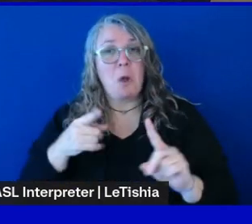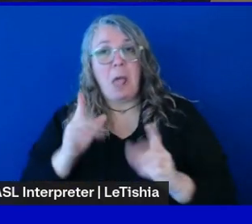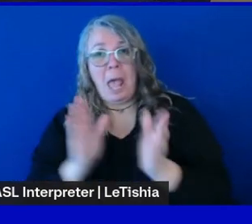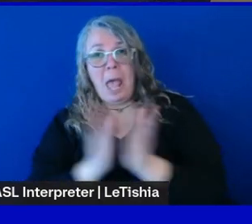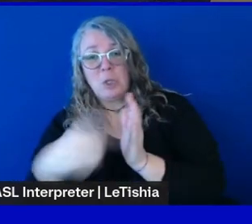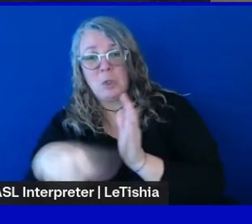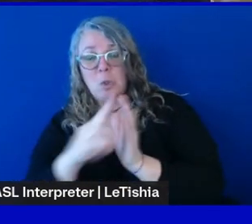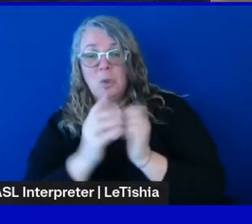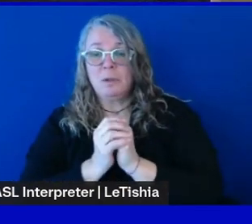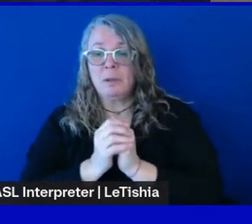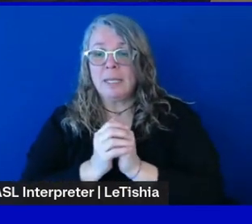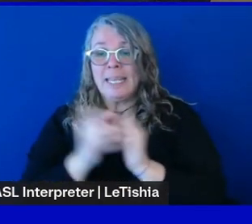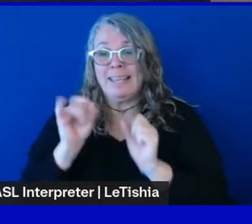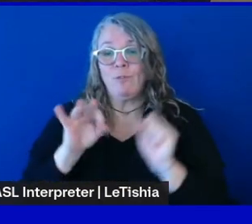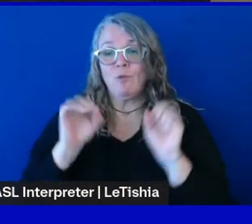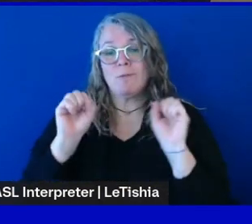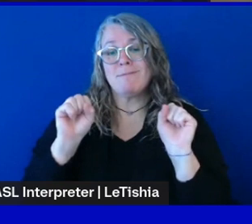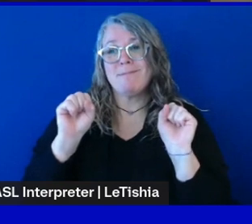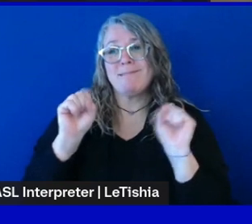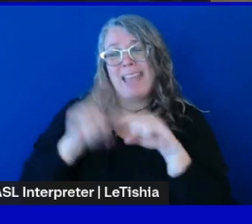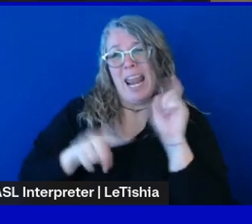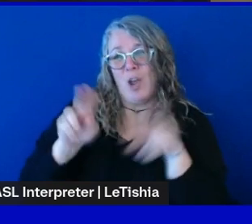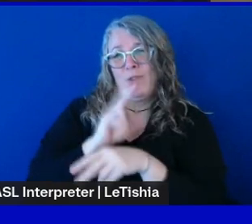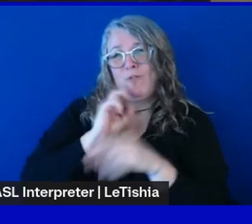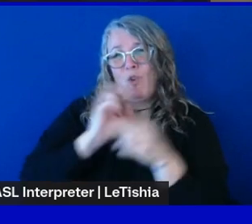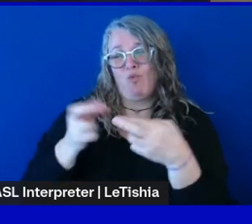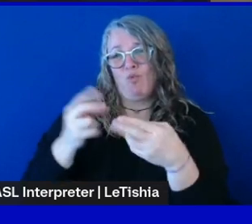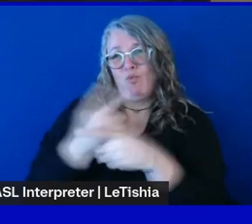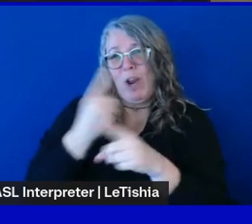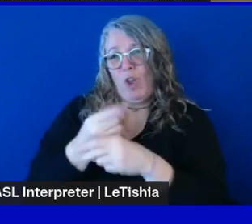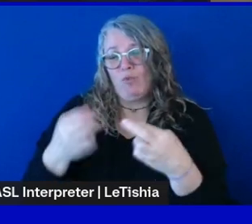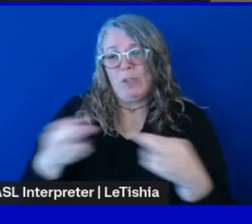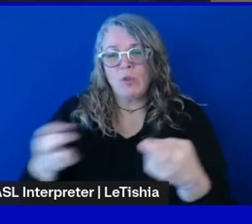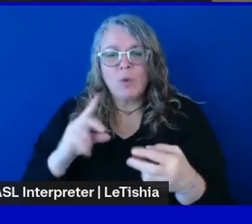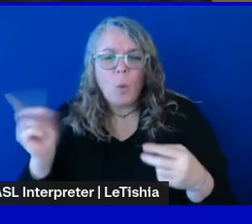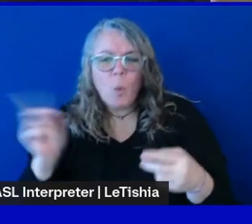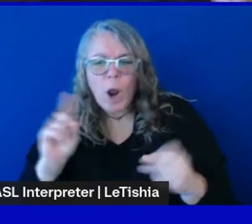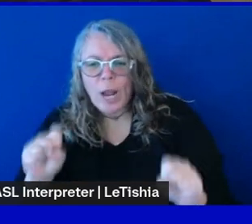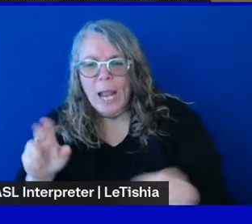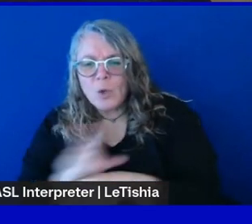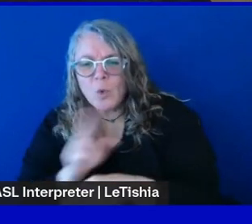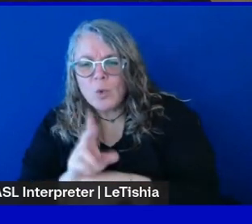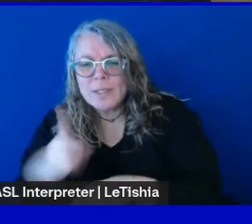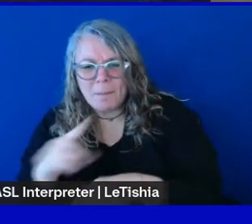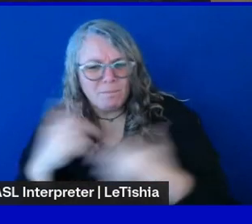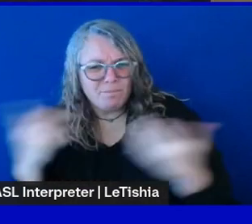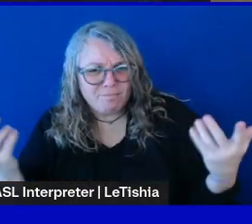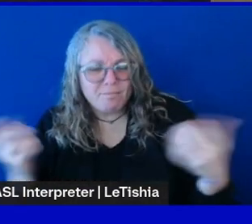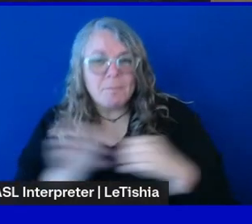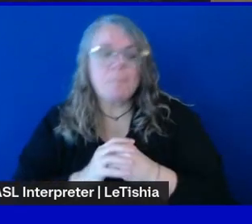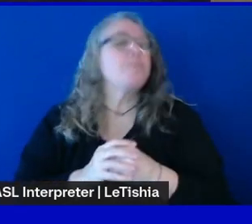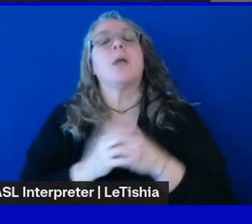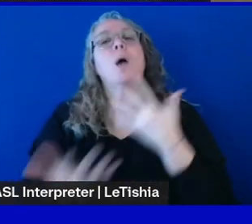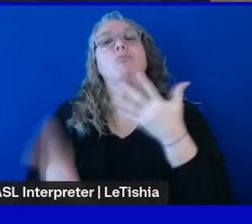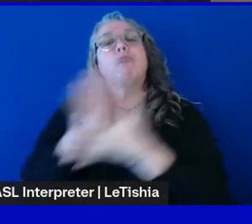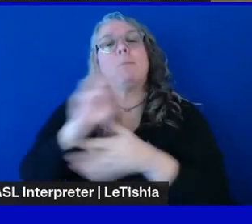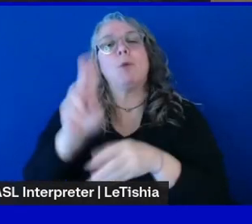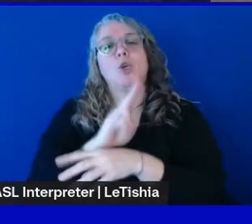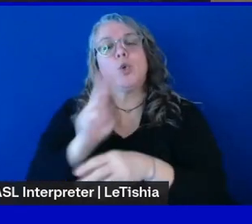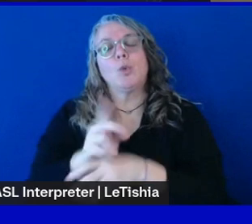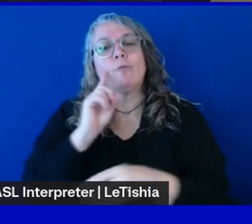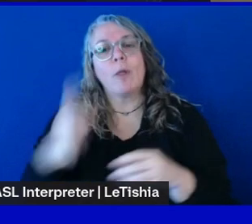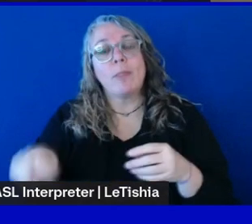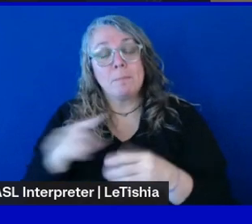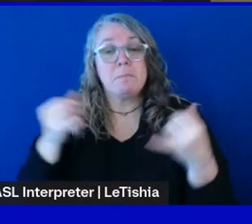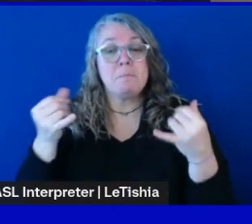use it with regular resources, where can you use them, right? And the kind of the primary use case for them now is